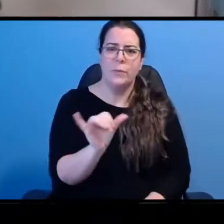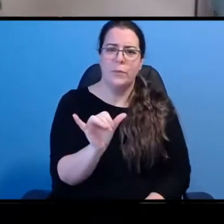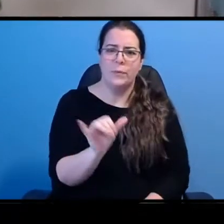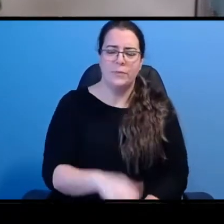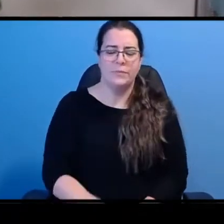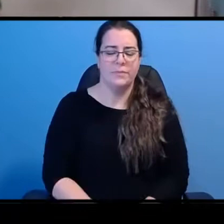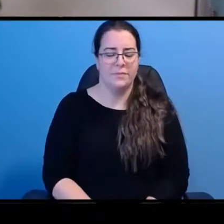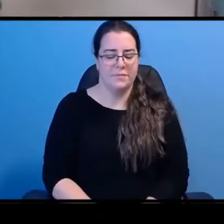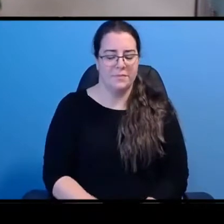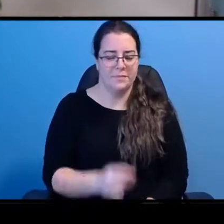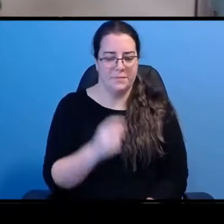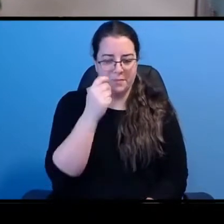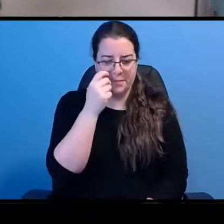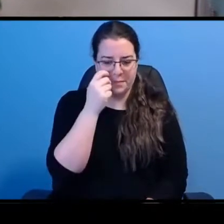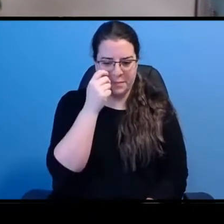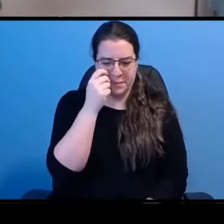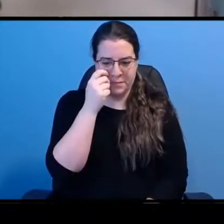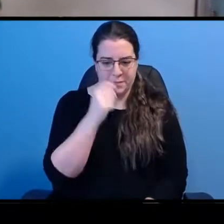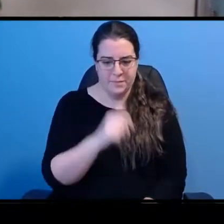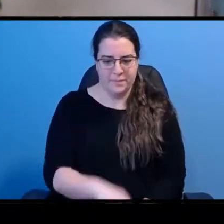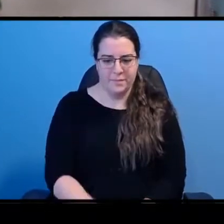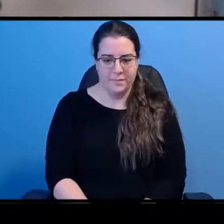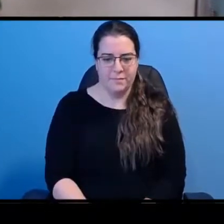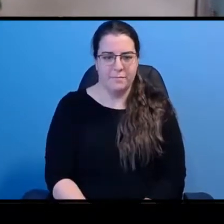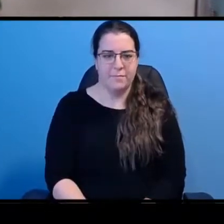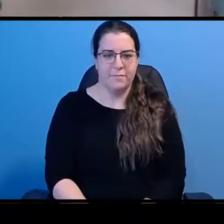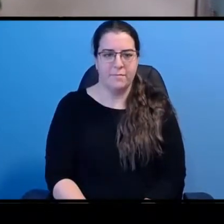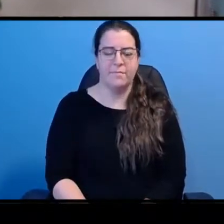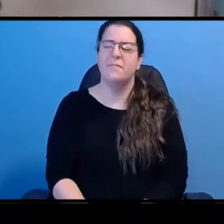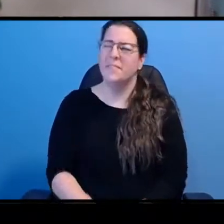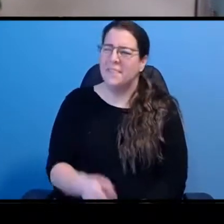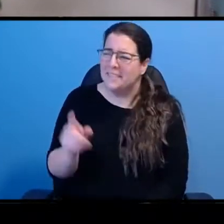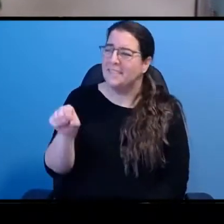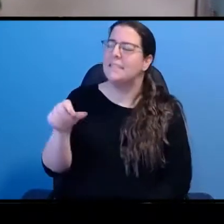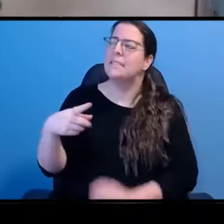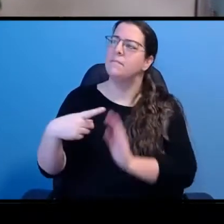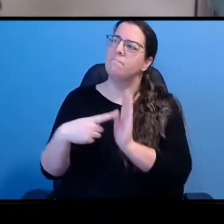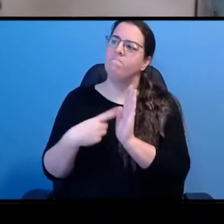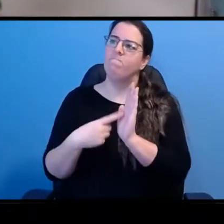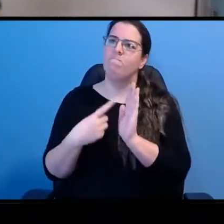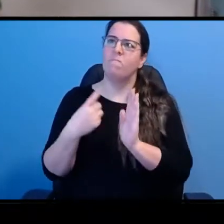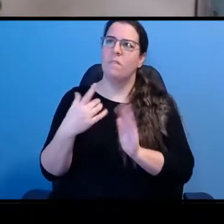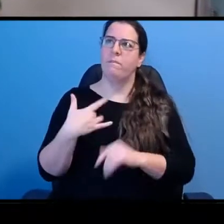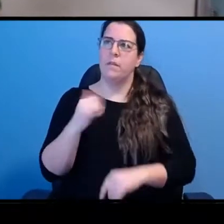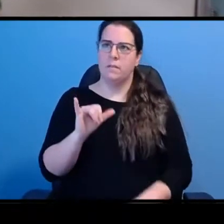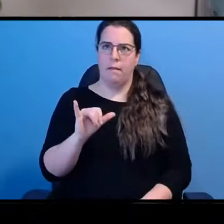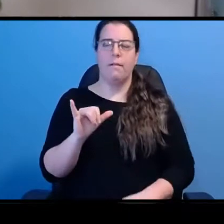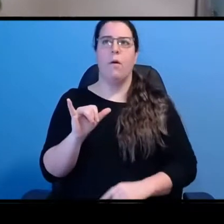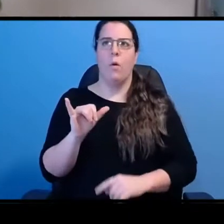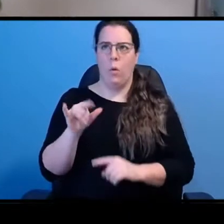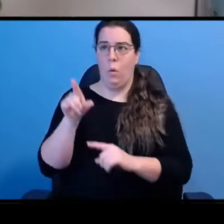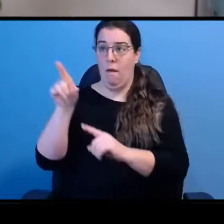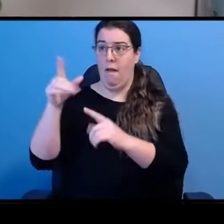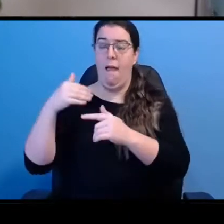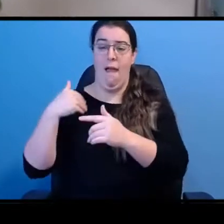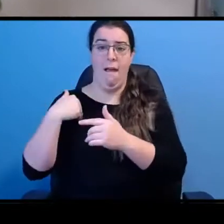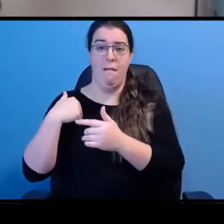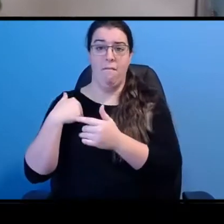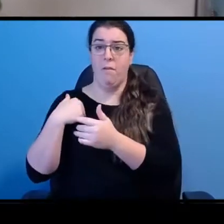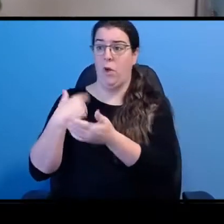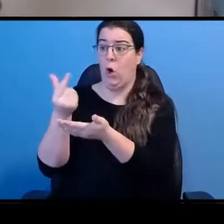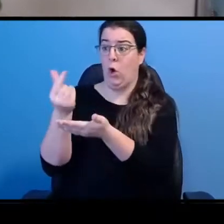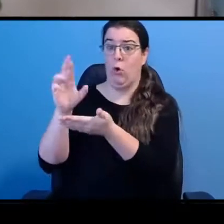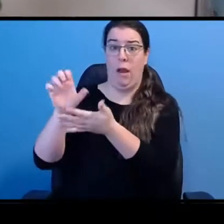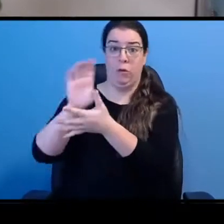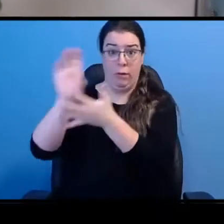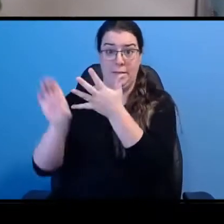be challenging if you have an idea and then trying to fit that idea within the criteria and guidelines of a grant. So you might have a